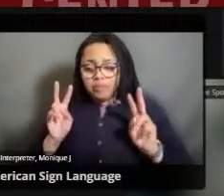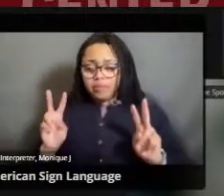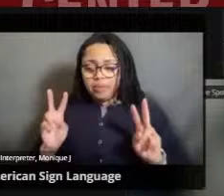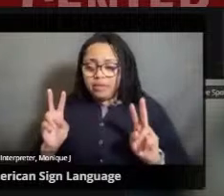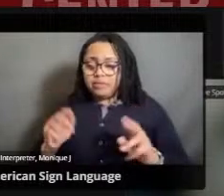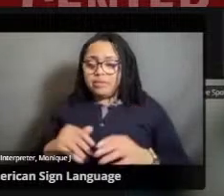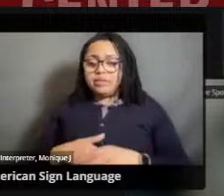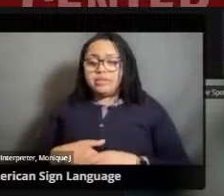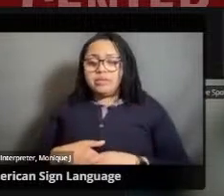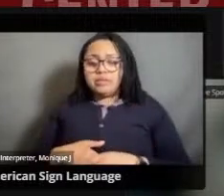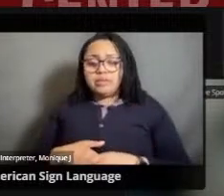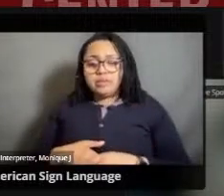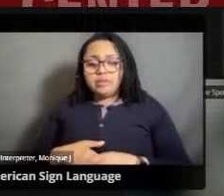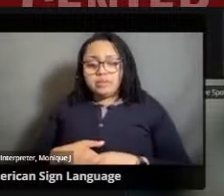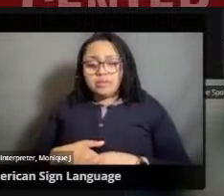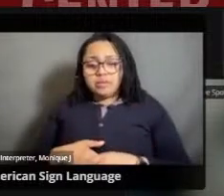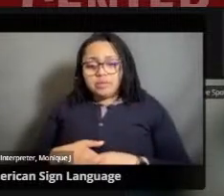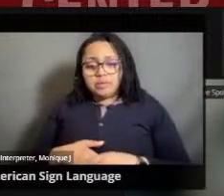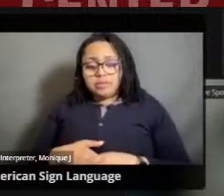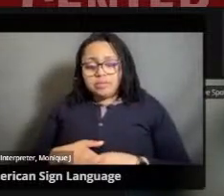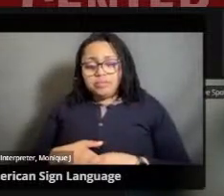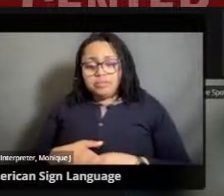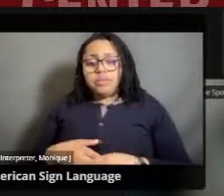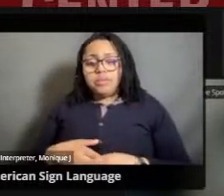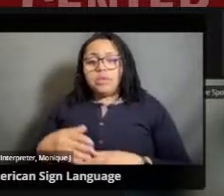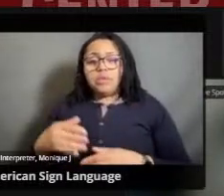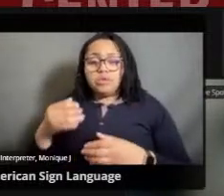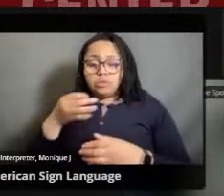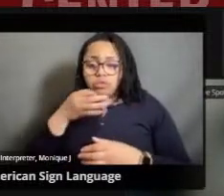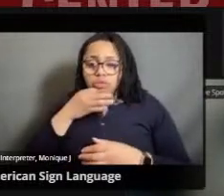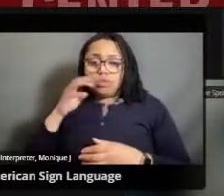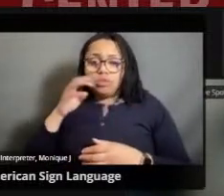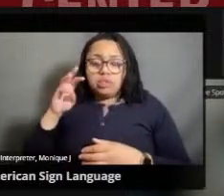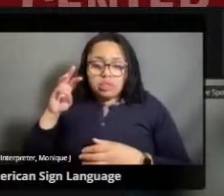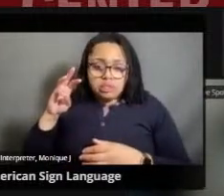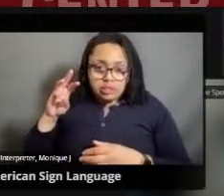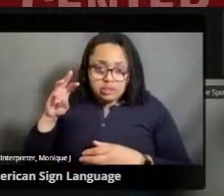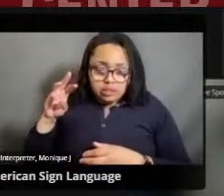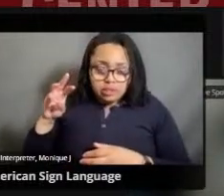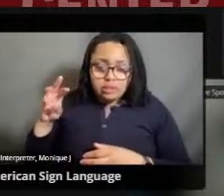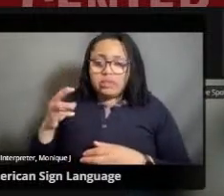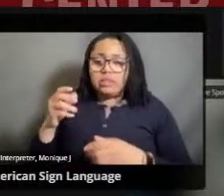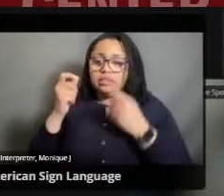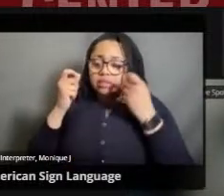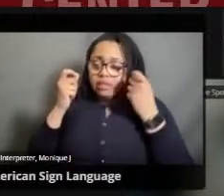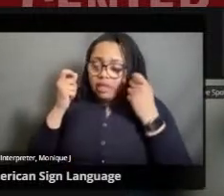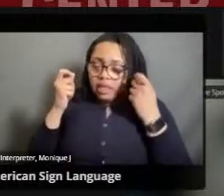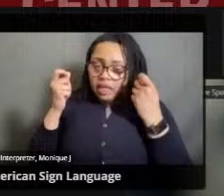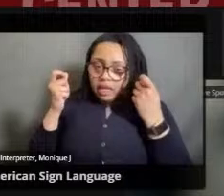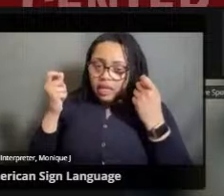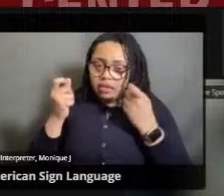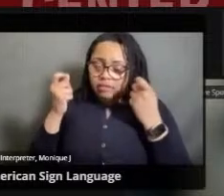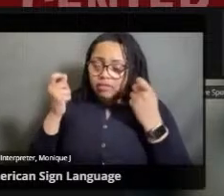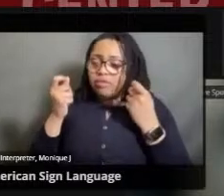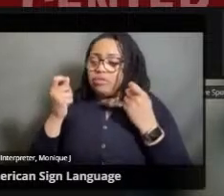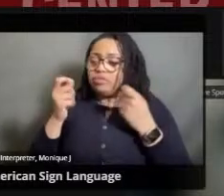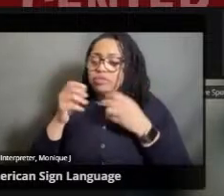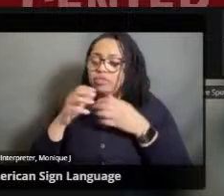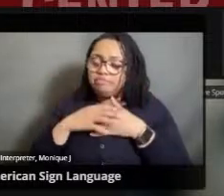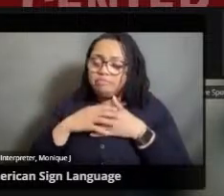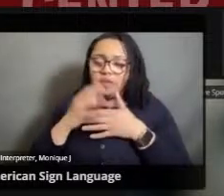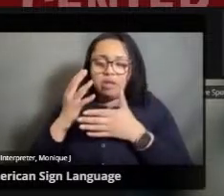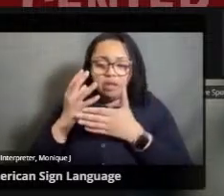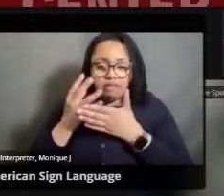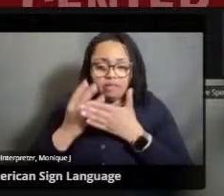heart as they acknowledge the 6th anniversary of the loss to their partner due to an overdose. Prayers